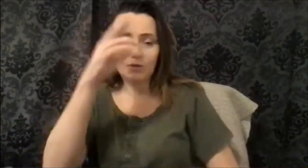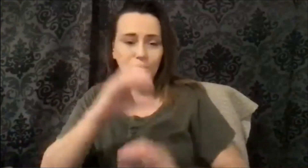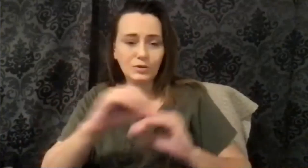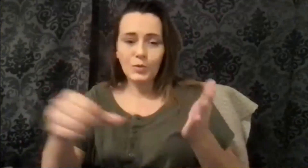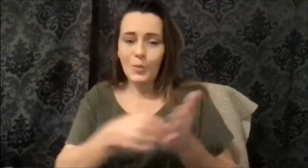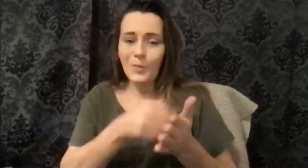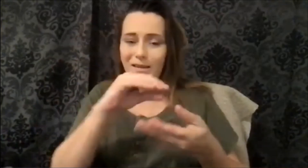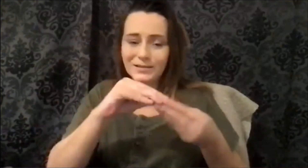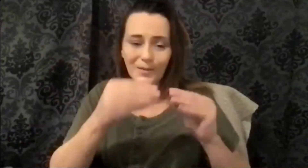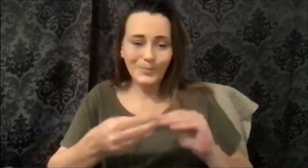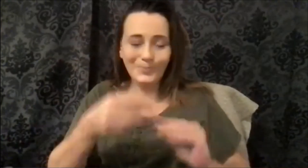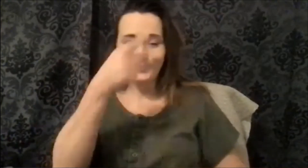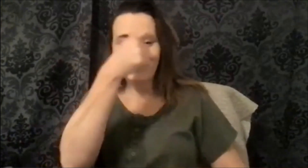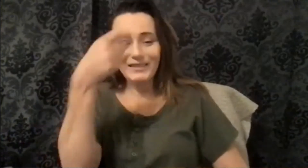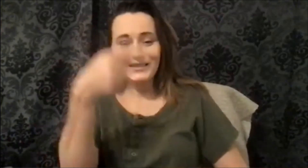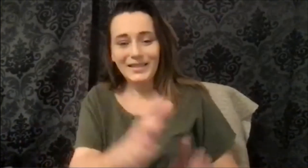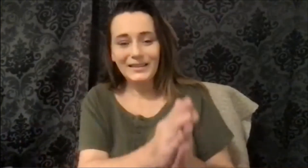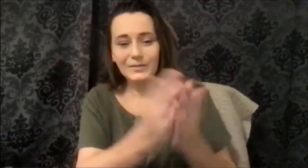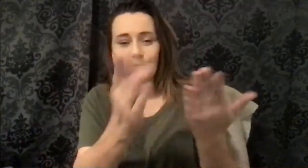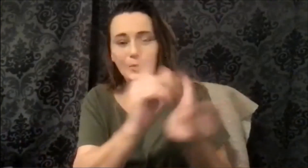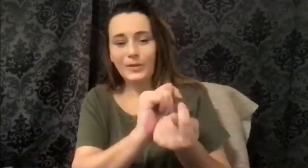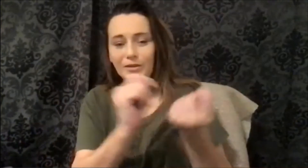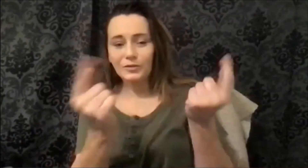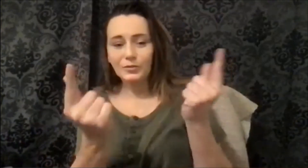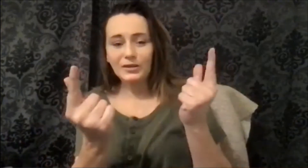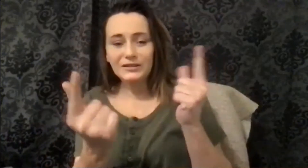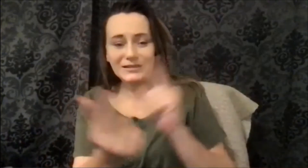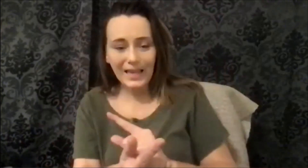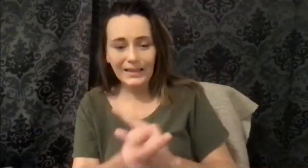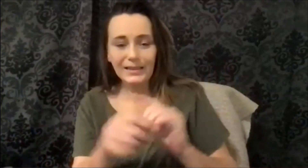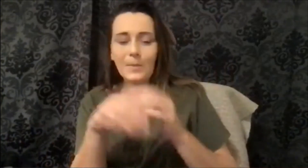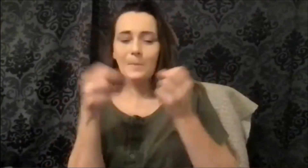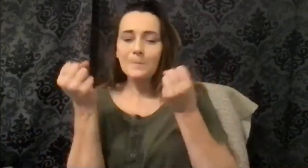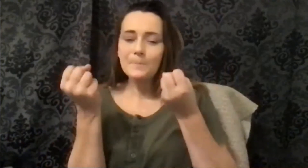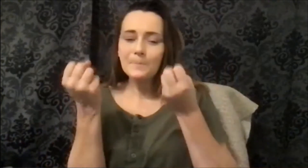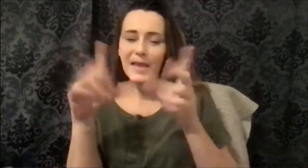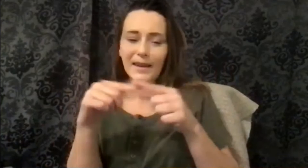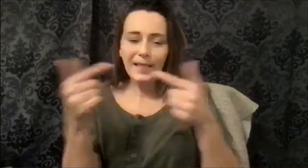numbers. It's because this book is going to be translated into many, many